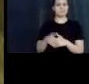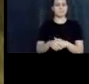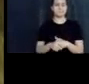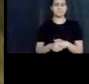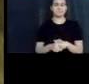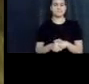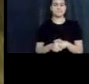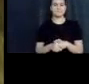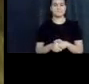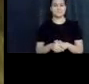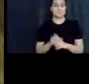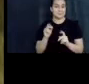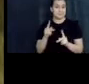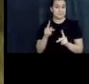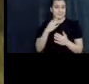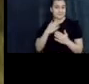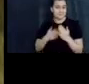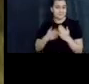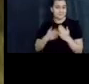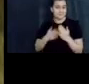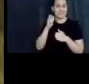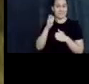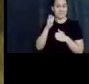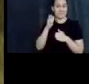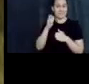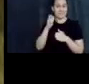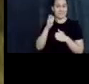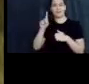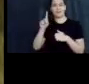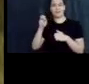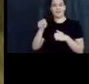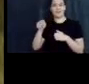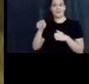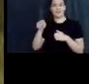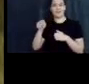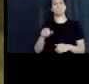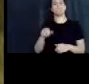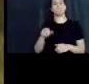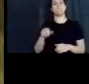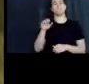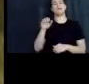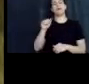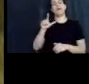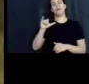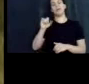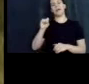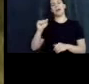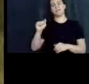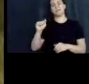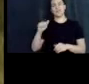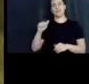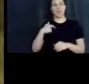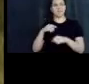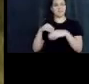Well, good morning, everybody. As Kaitlin said, my name is Alyssa. I am an admissions counselor here at Lamar University. Just a little bit of background